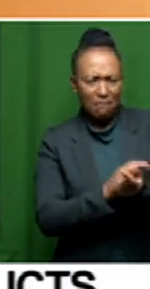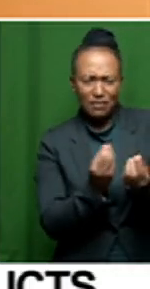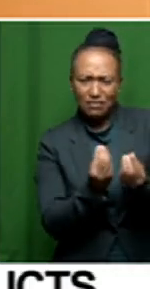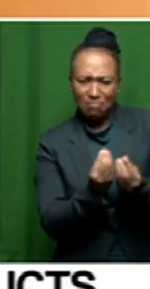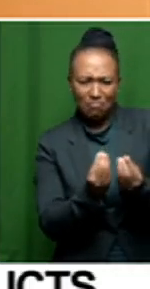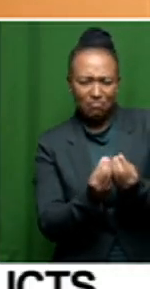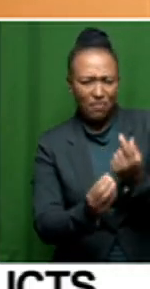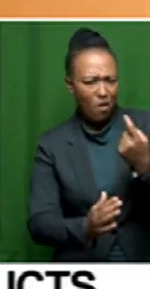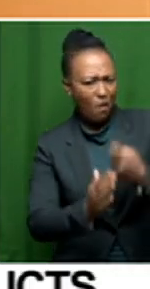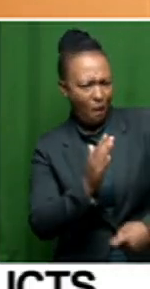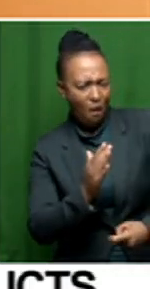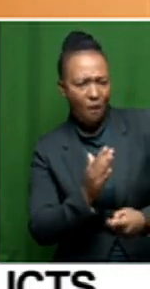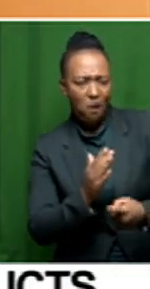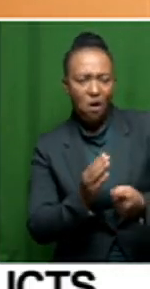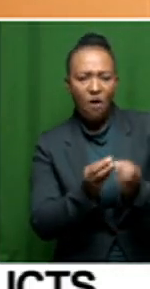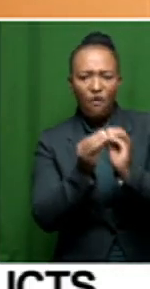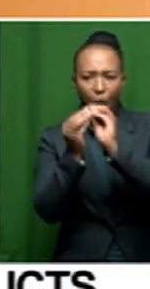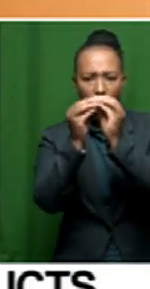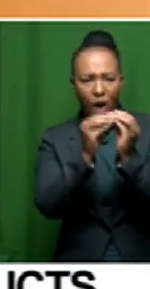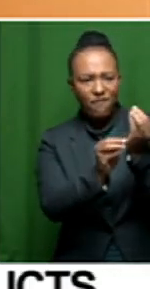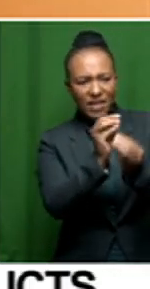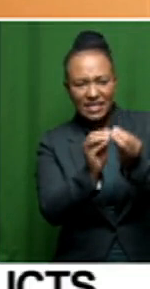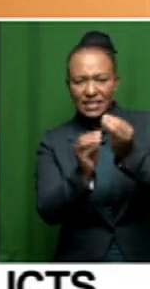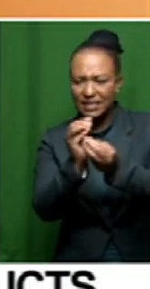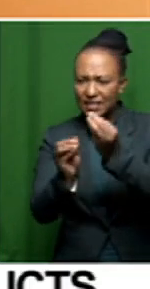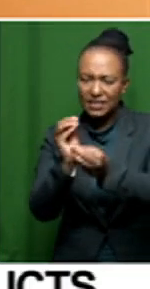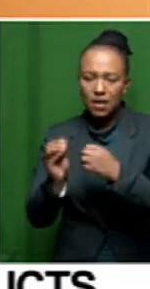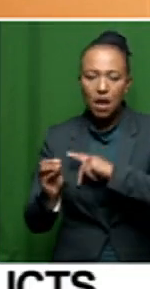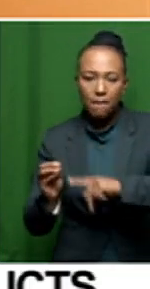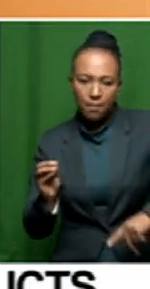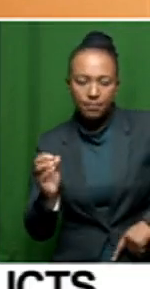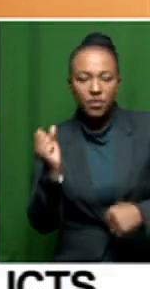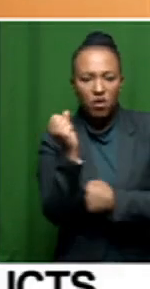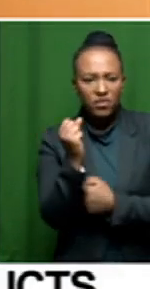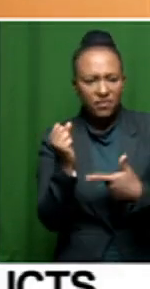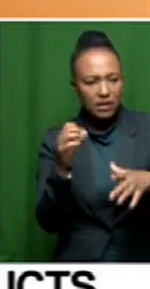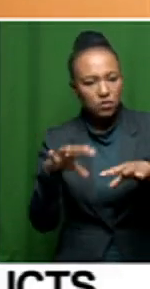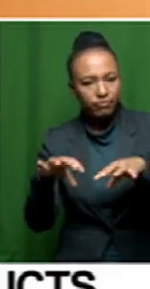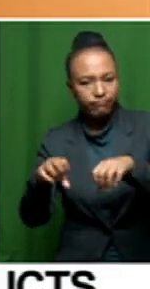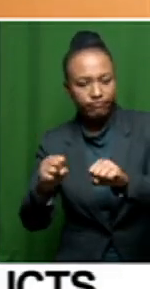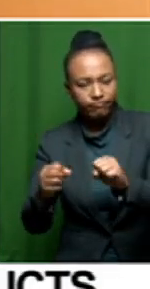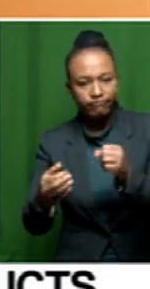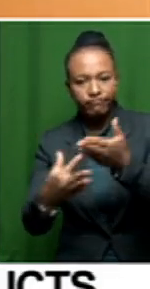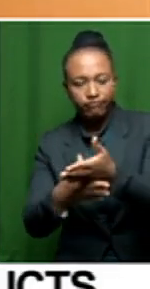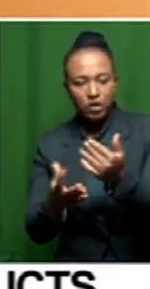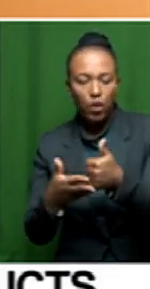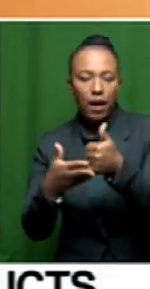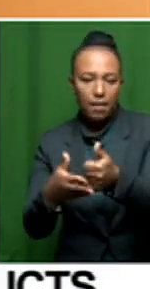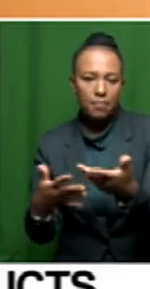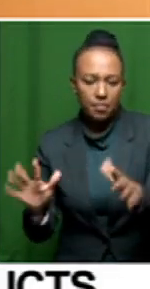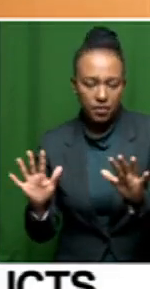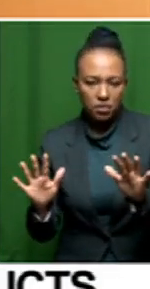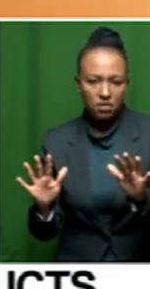to the cost of these repairs, and the Premier's office obviously also had to step in, and they've